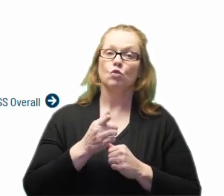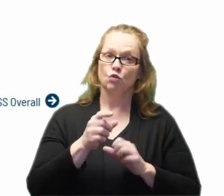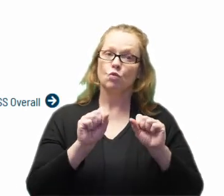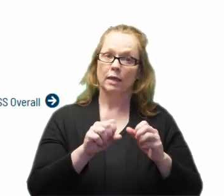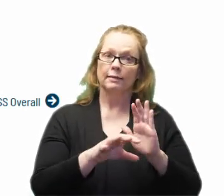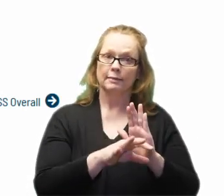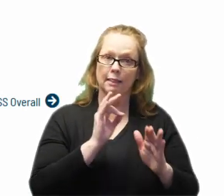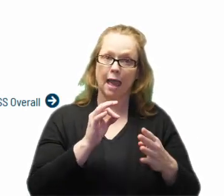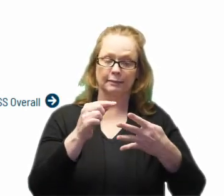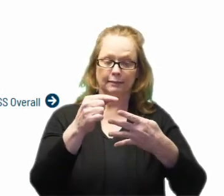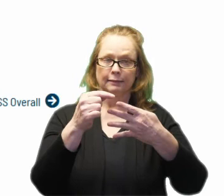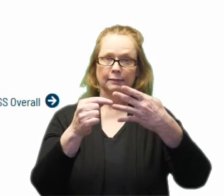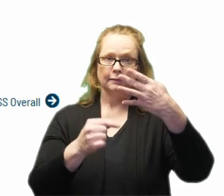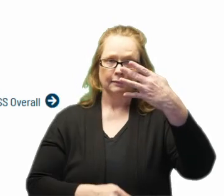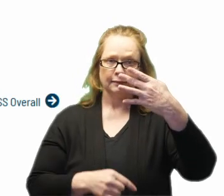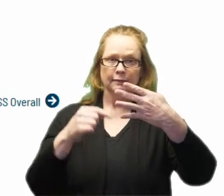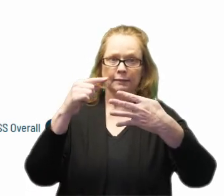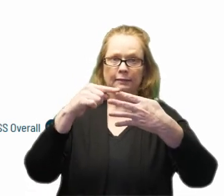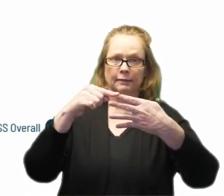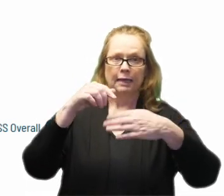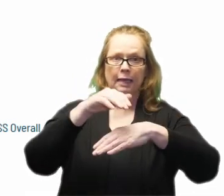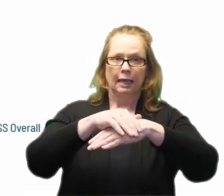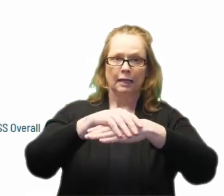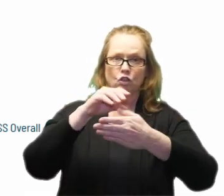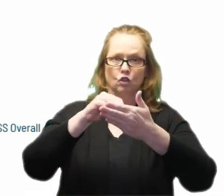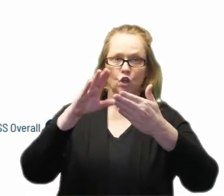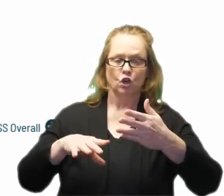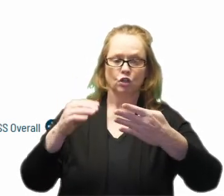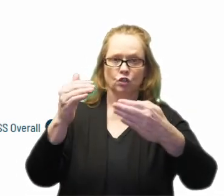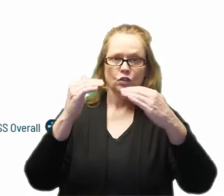You can select between English learners,